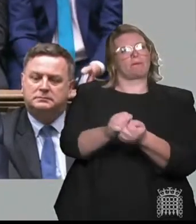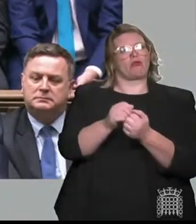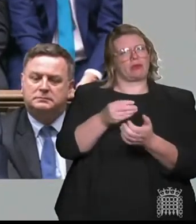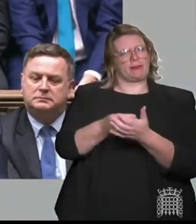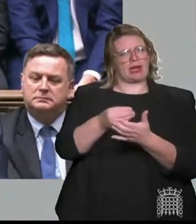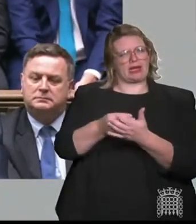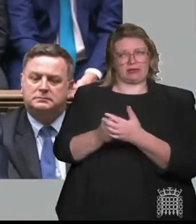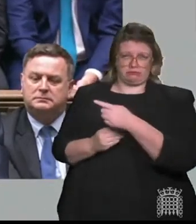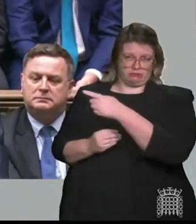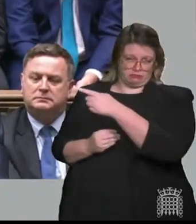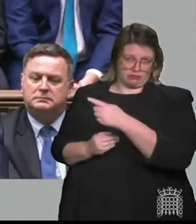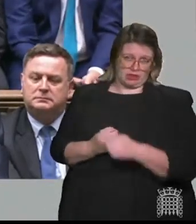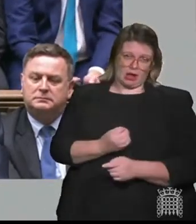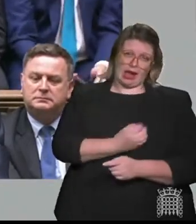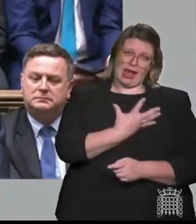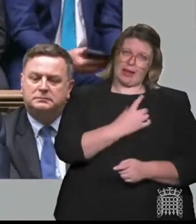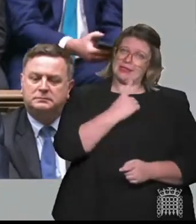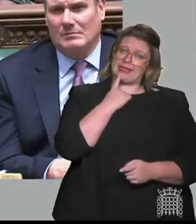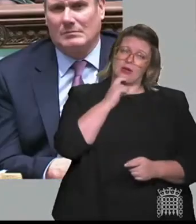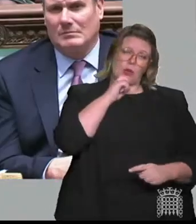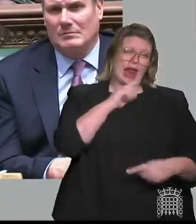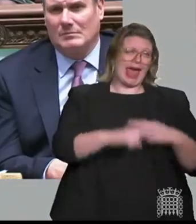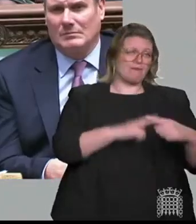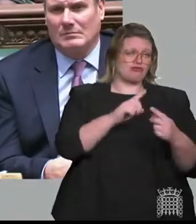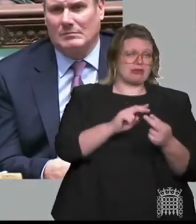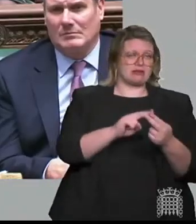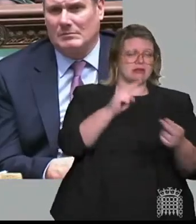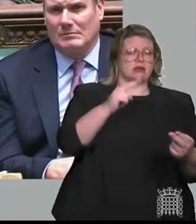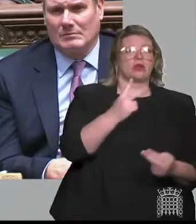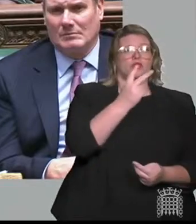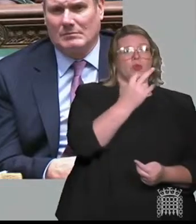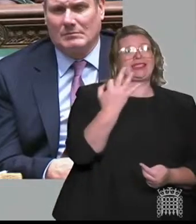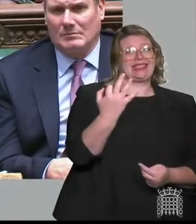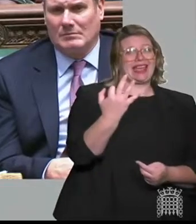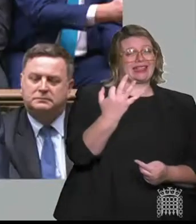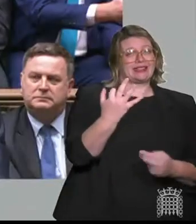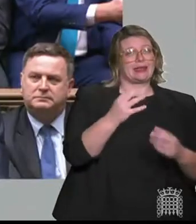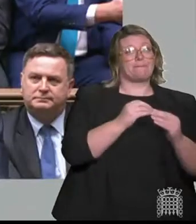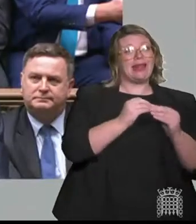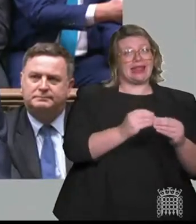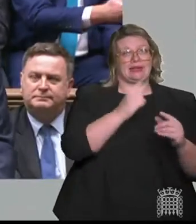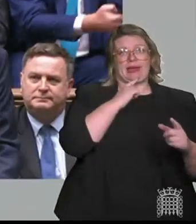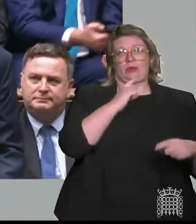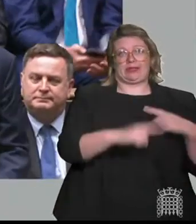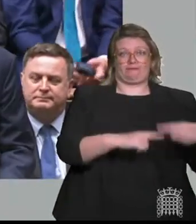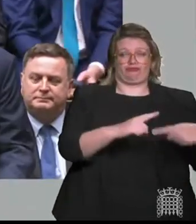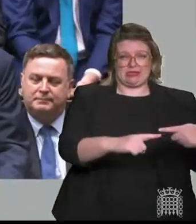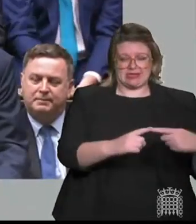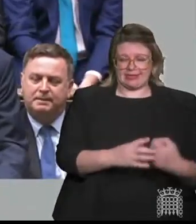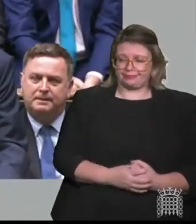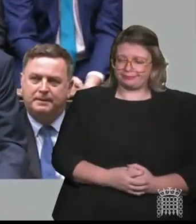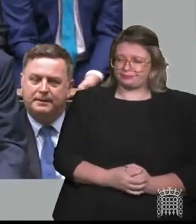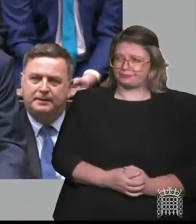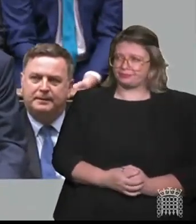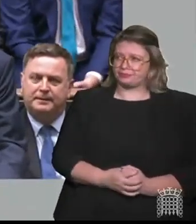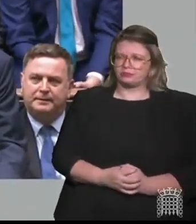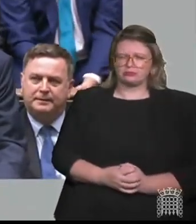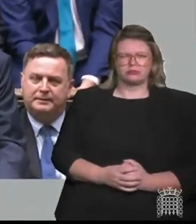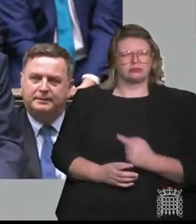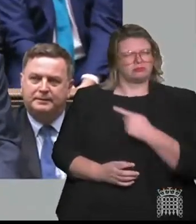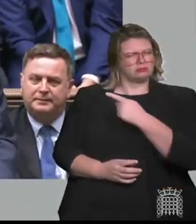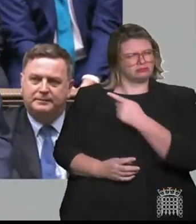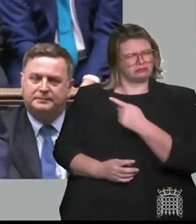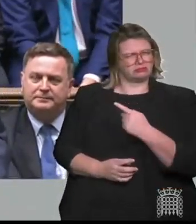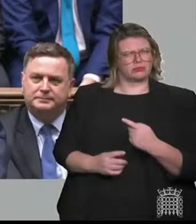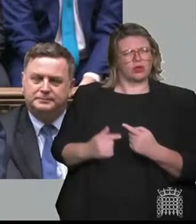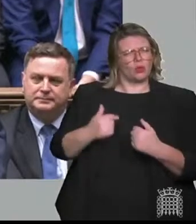to £28 billion a year. Take it up, Mr. Speaker. Indeed, she has opposed every decision we have made